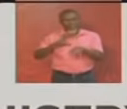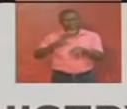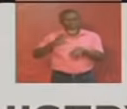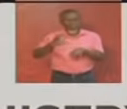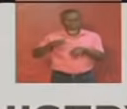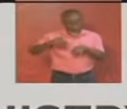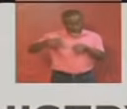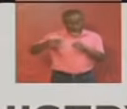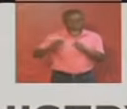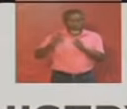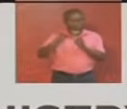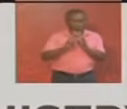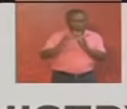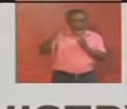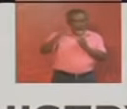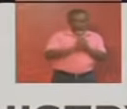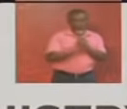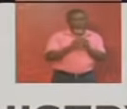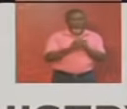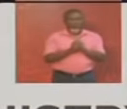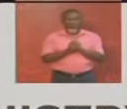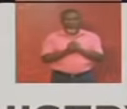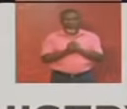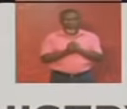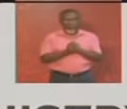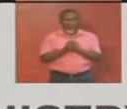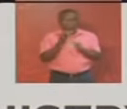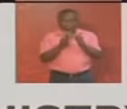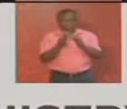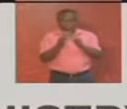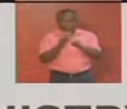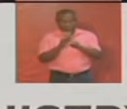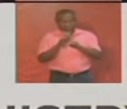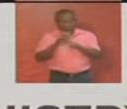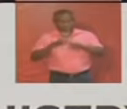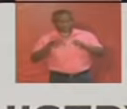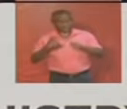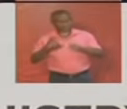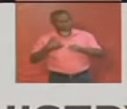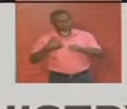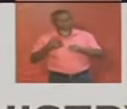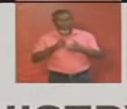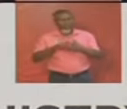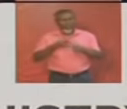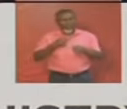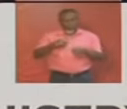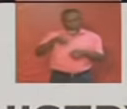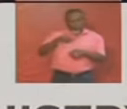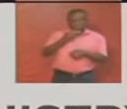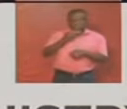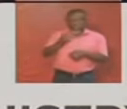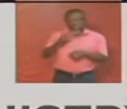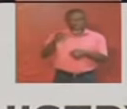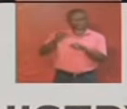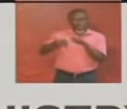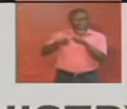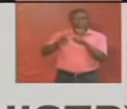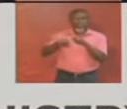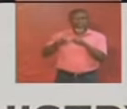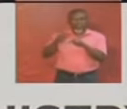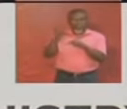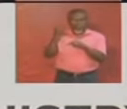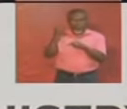test is outdated, we cannot allow them to really board that flight, because what we would be doing by then is